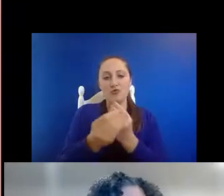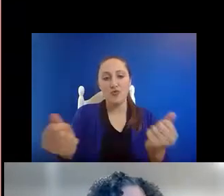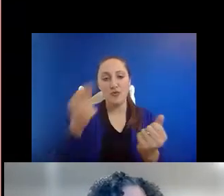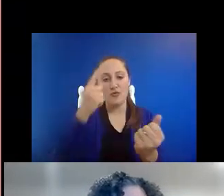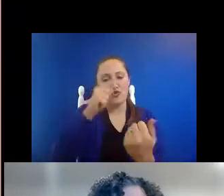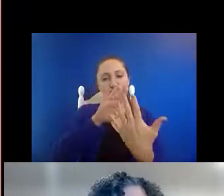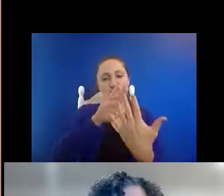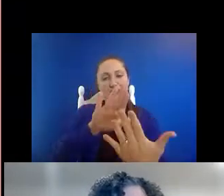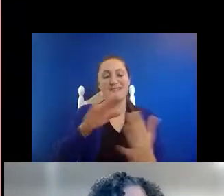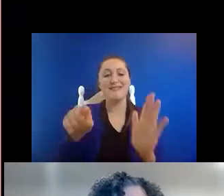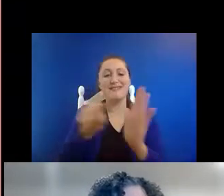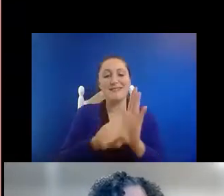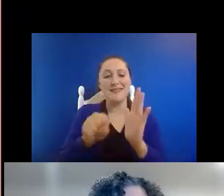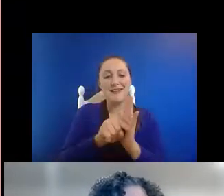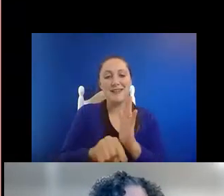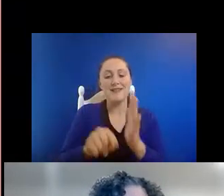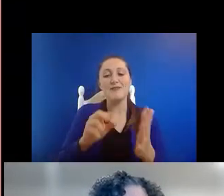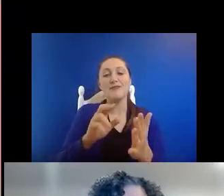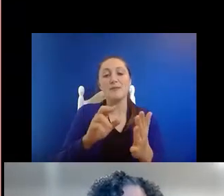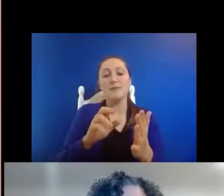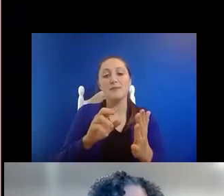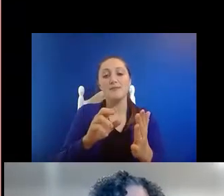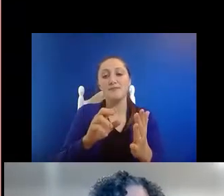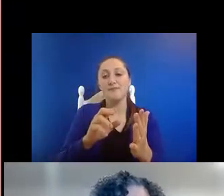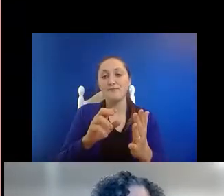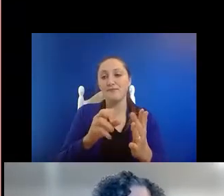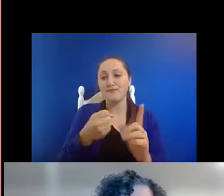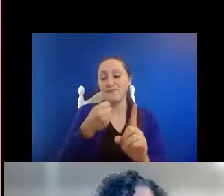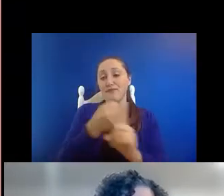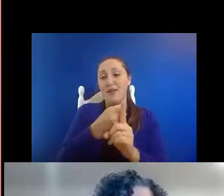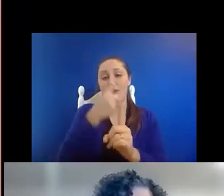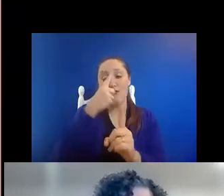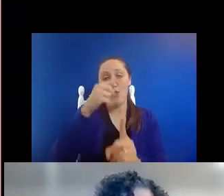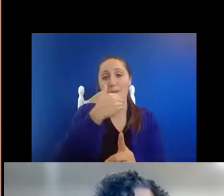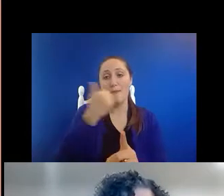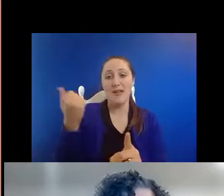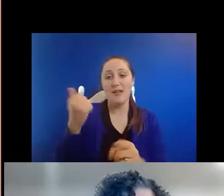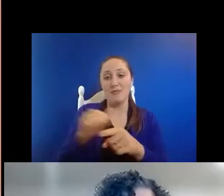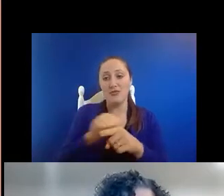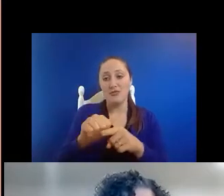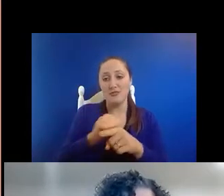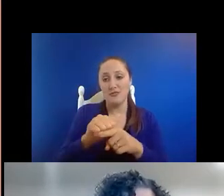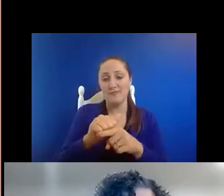on the use of best practices that often resulted in providers